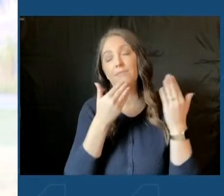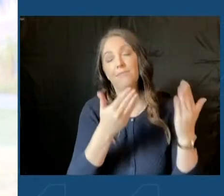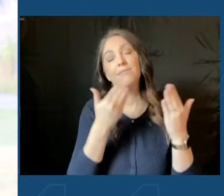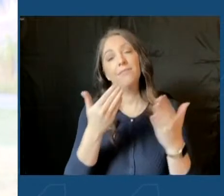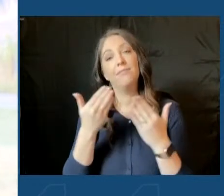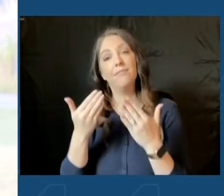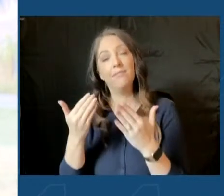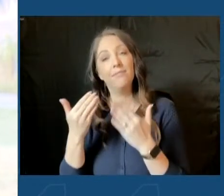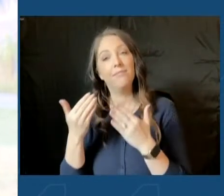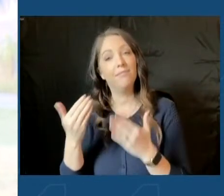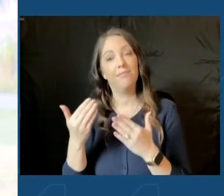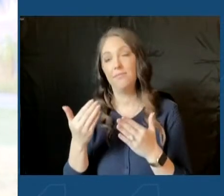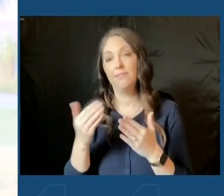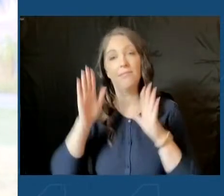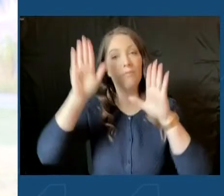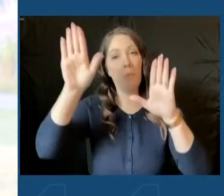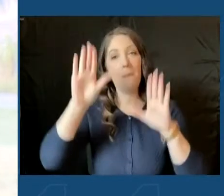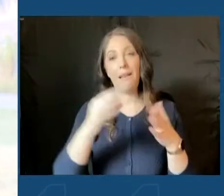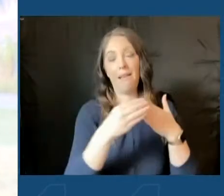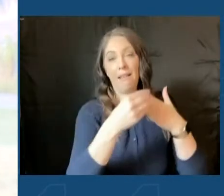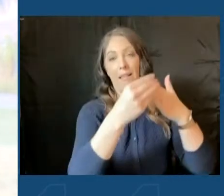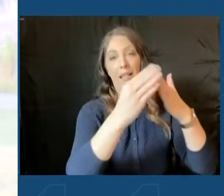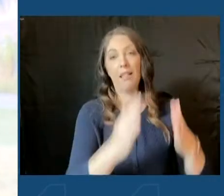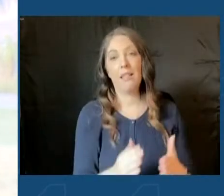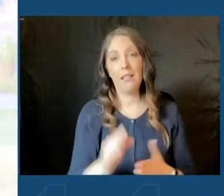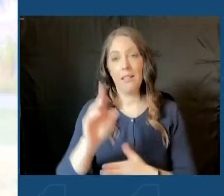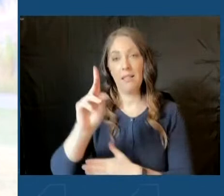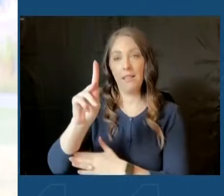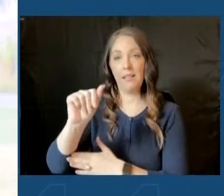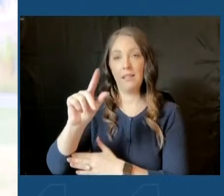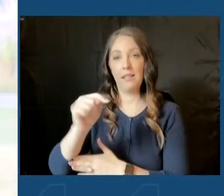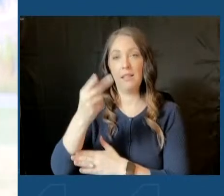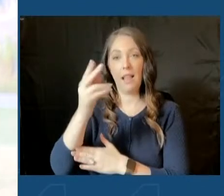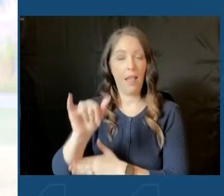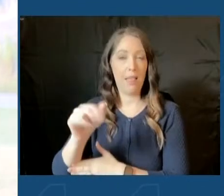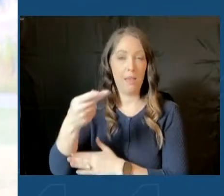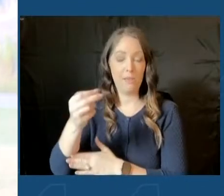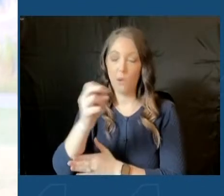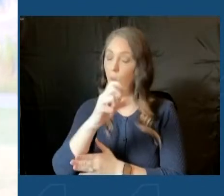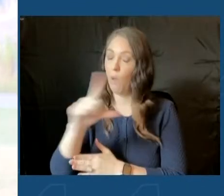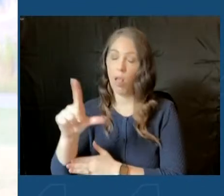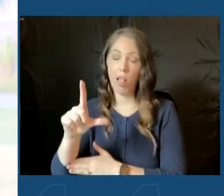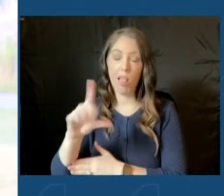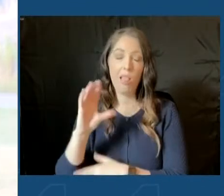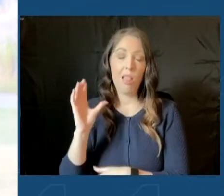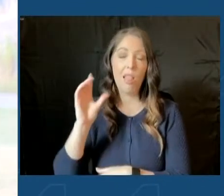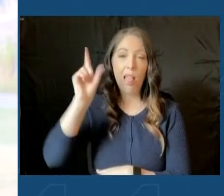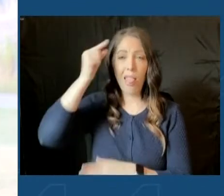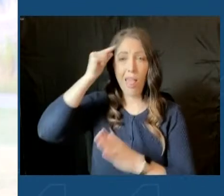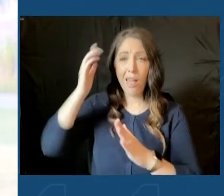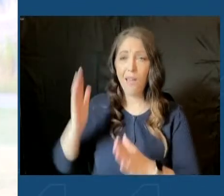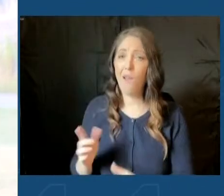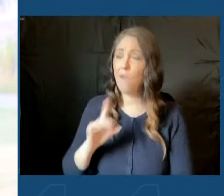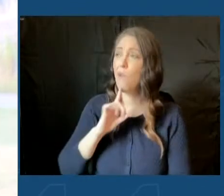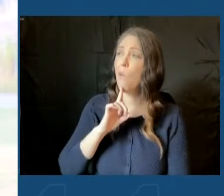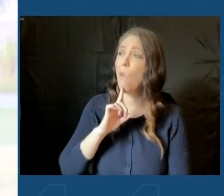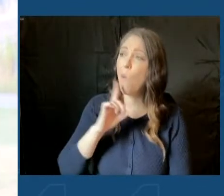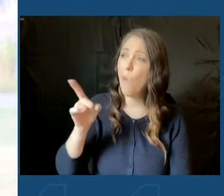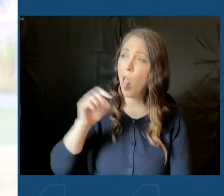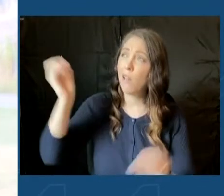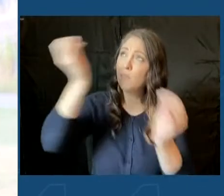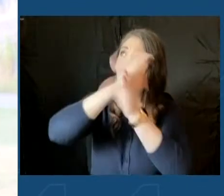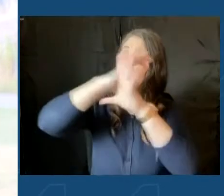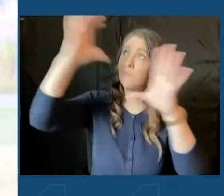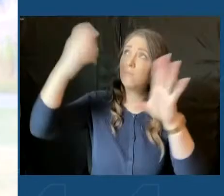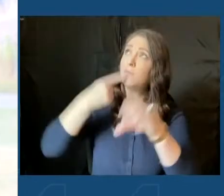phenomenal leader, Kathy Hochul. Our governor has truly not only executed on a vision, but